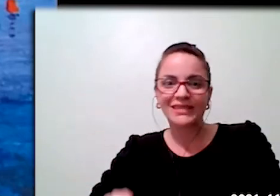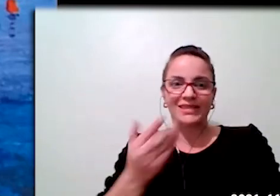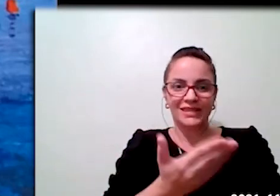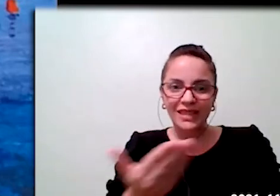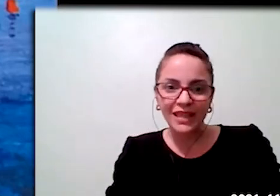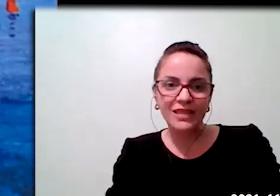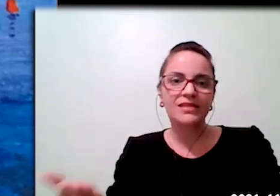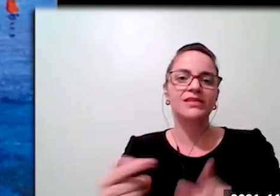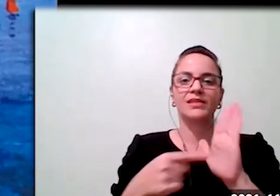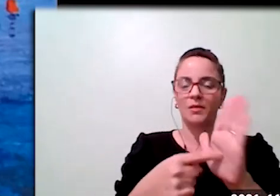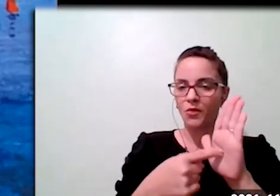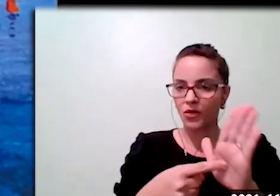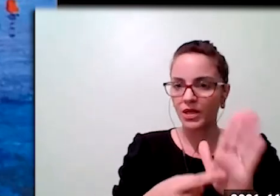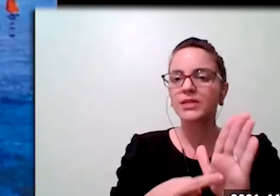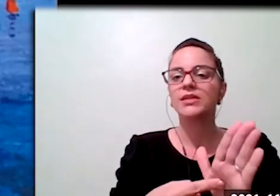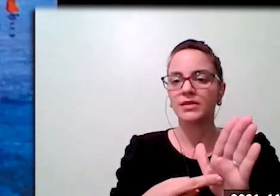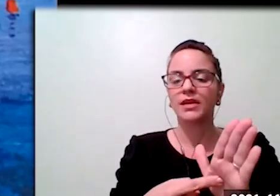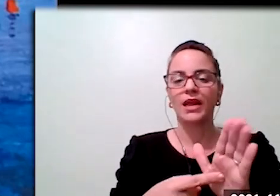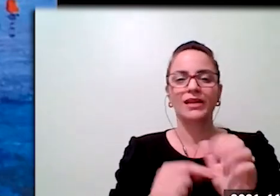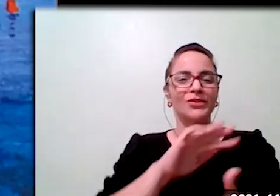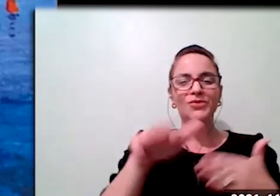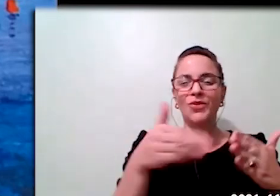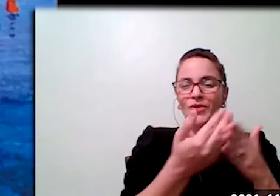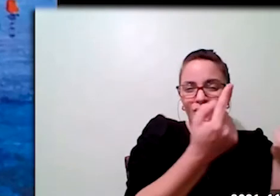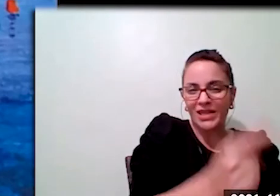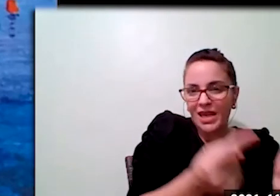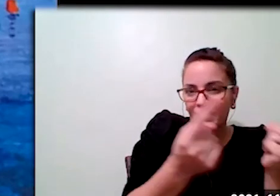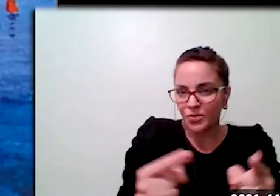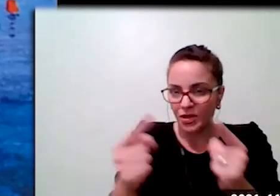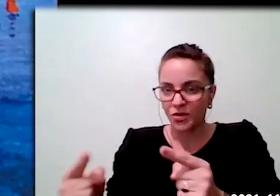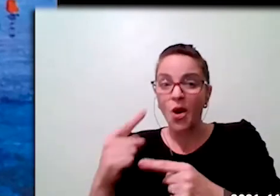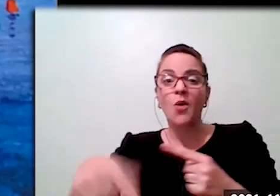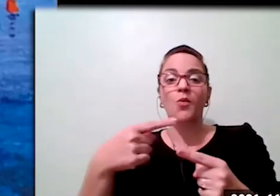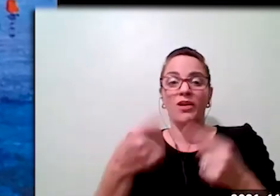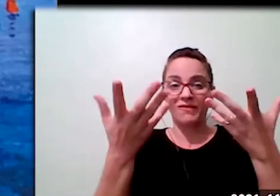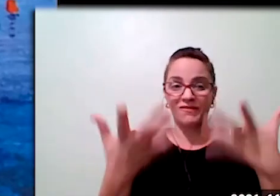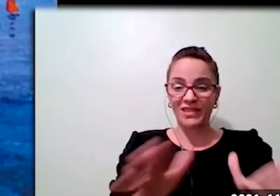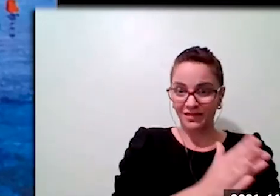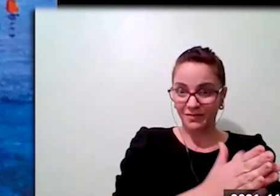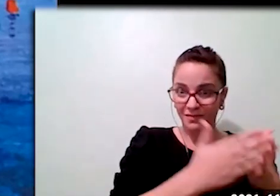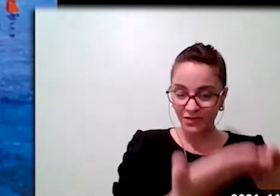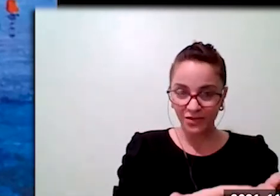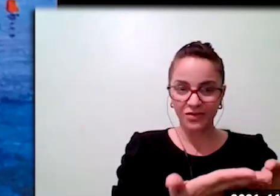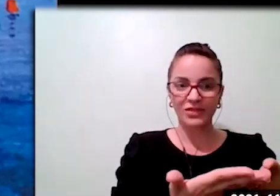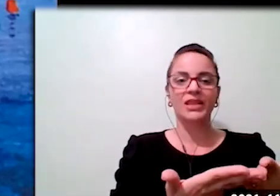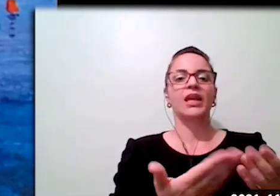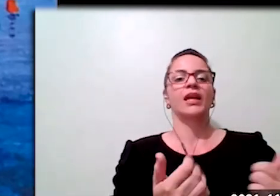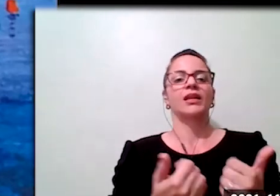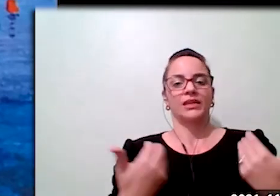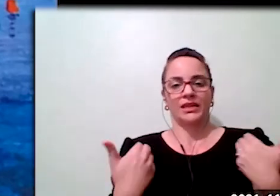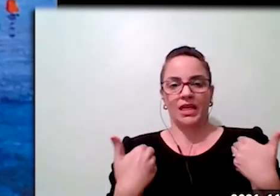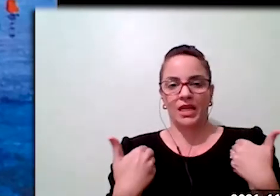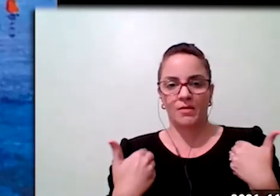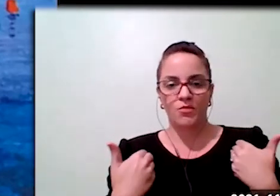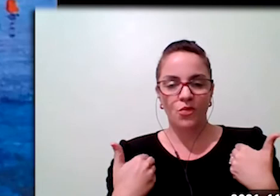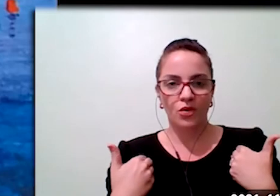century. Once the project was completed, the publication turned out to be an extraordinary contribution